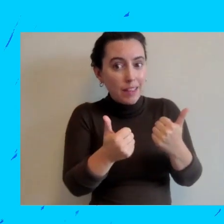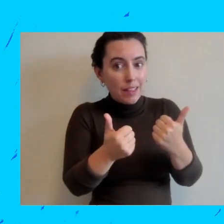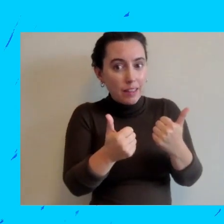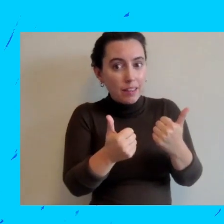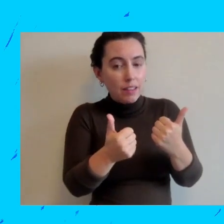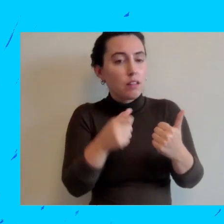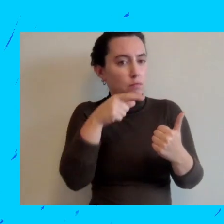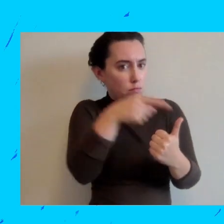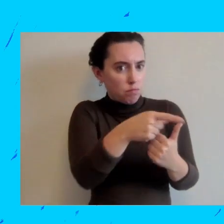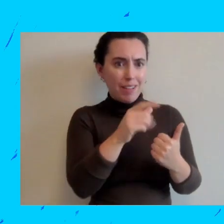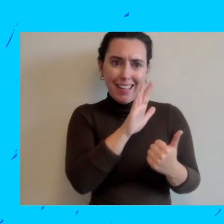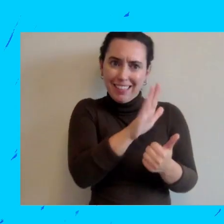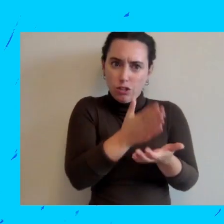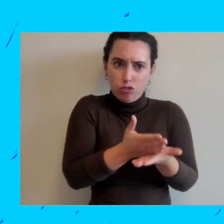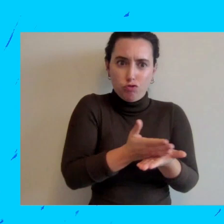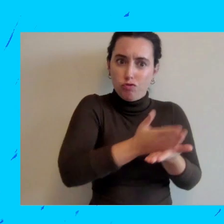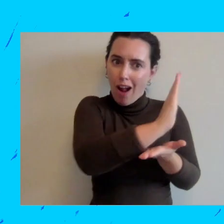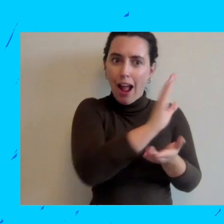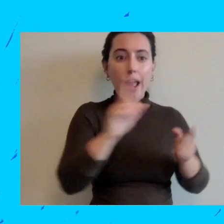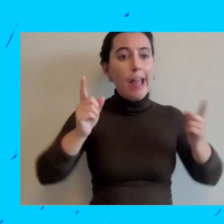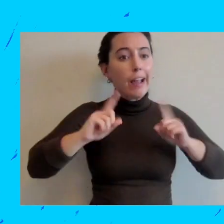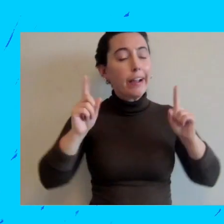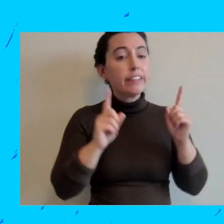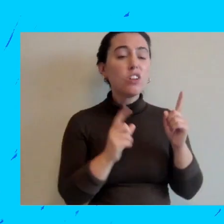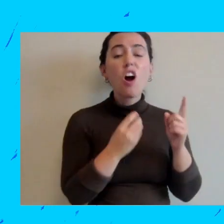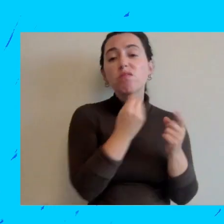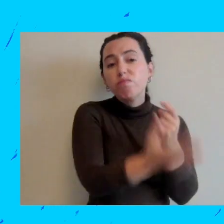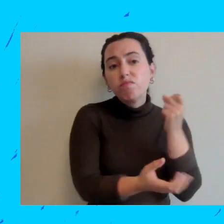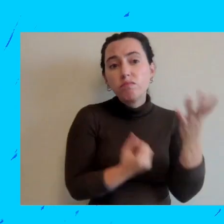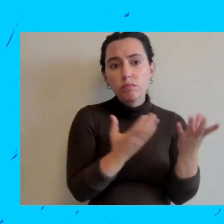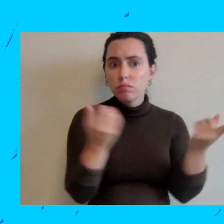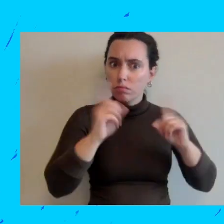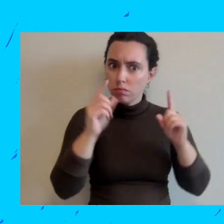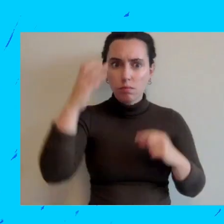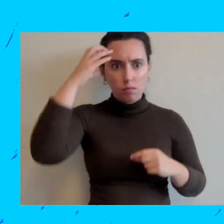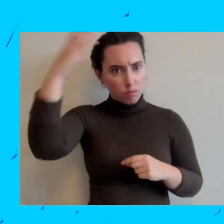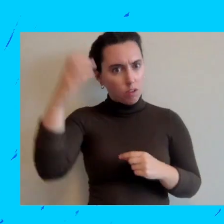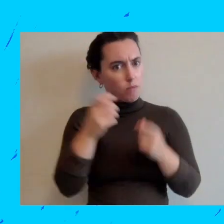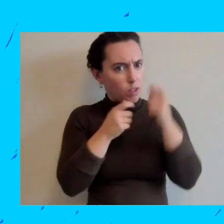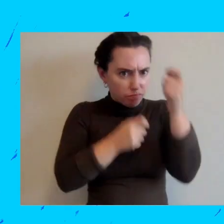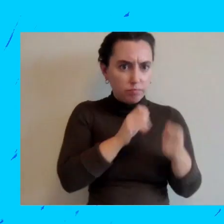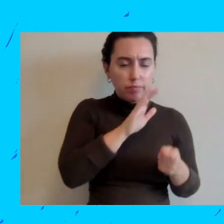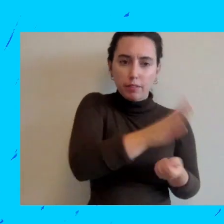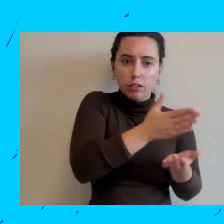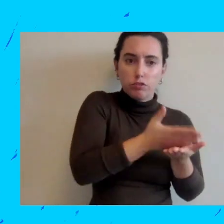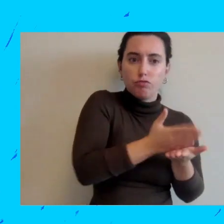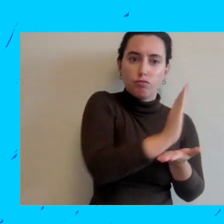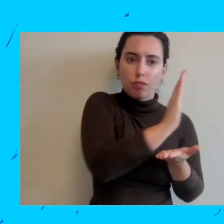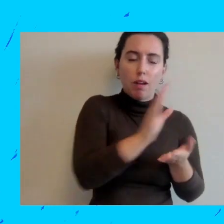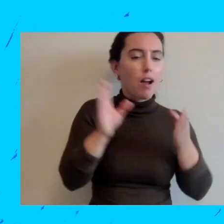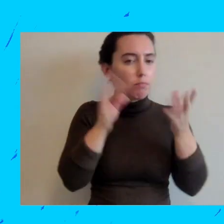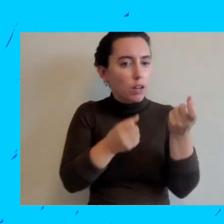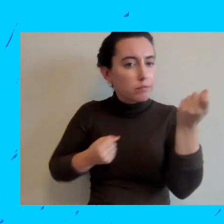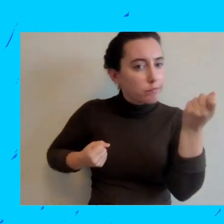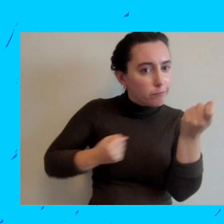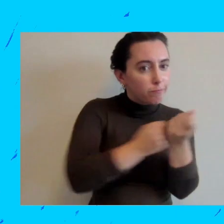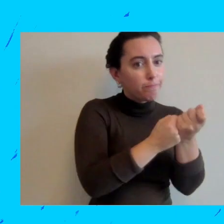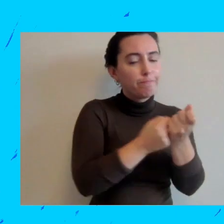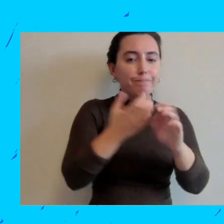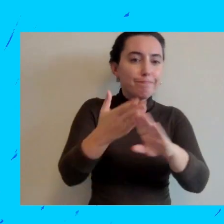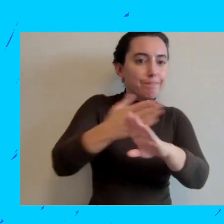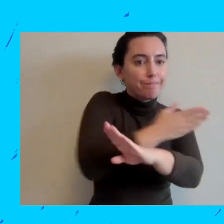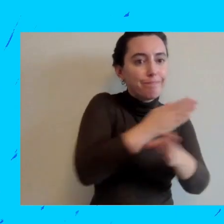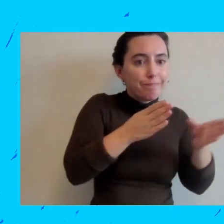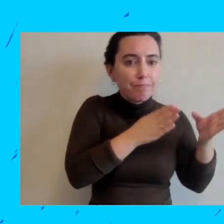human right. And as such, it is the duty of governments to plan for, support, and address adolescent